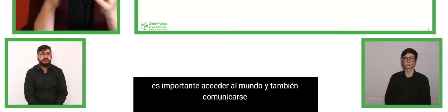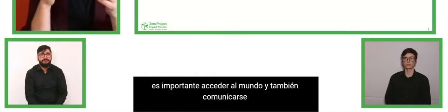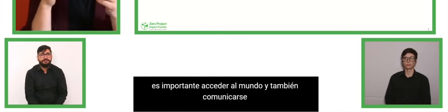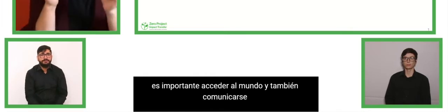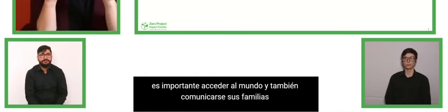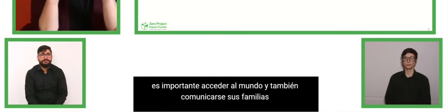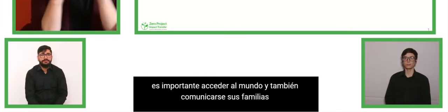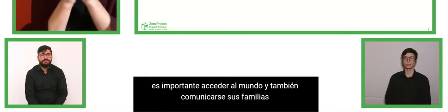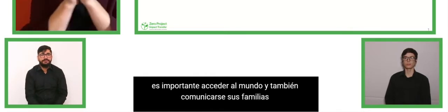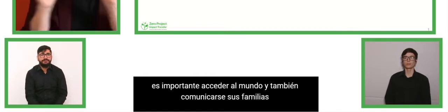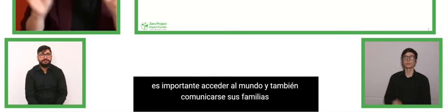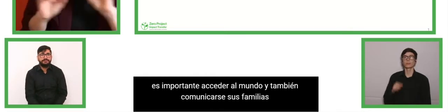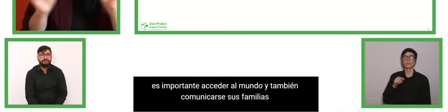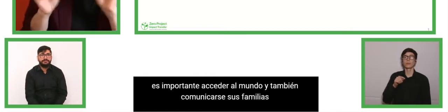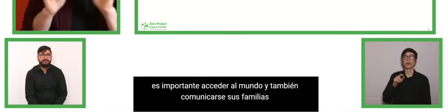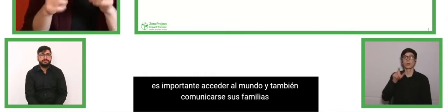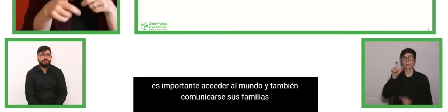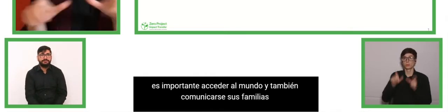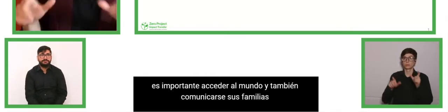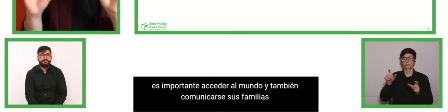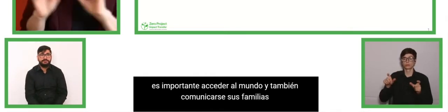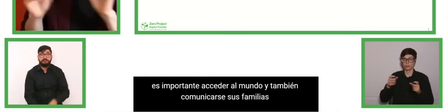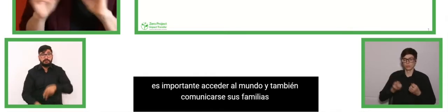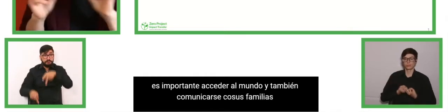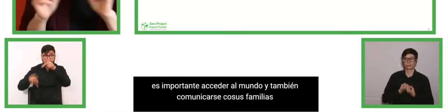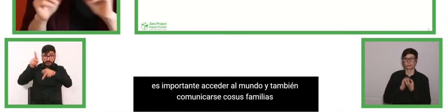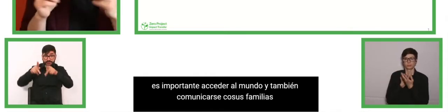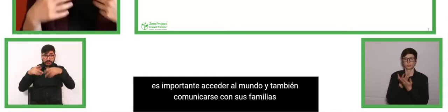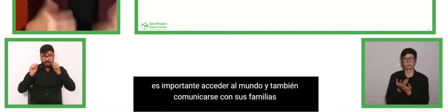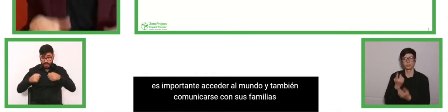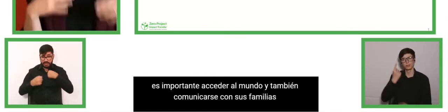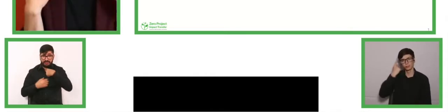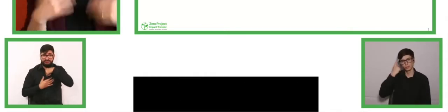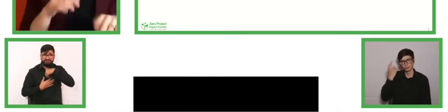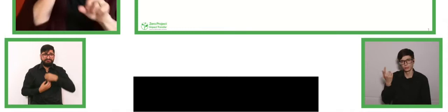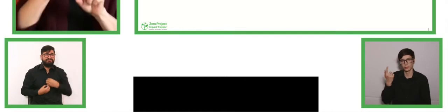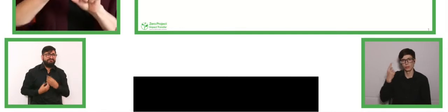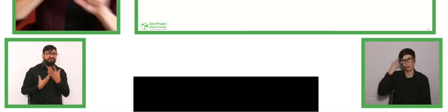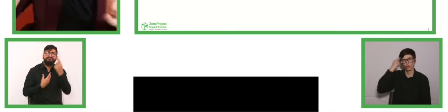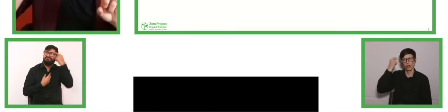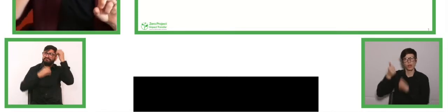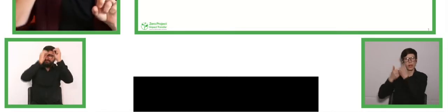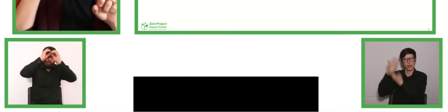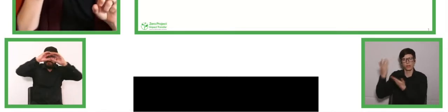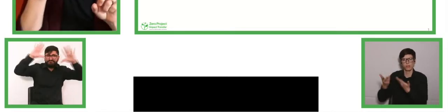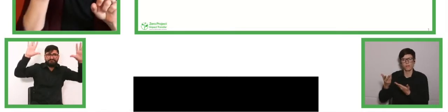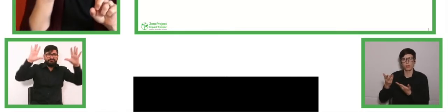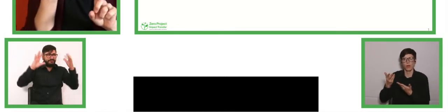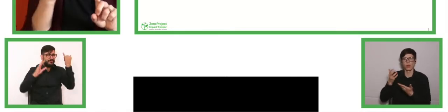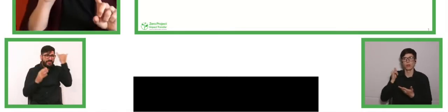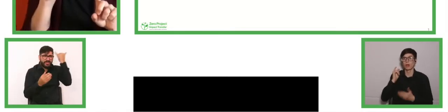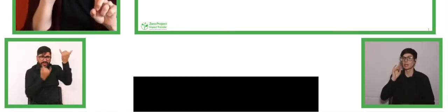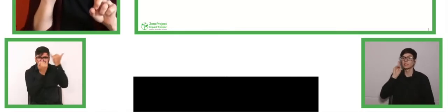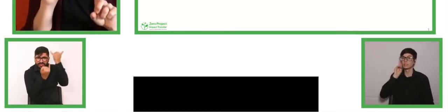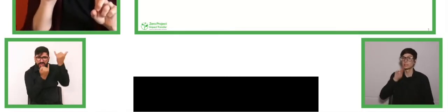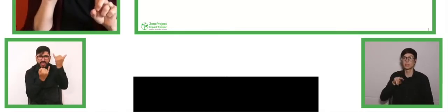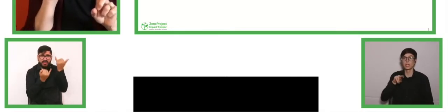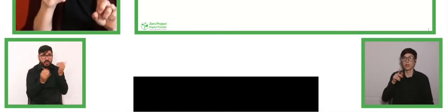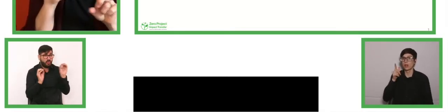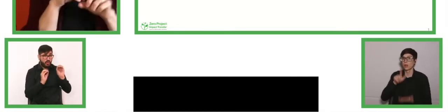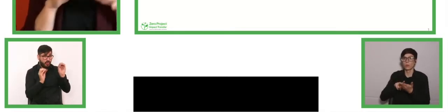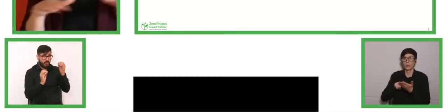People express their thoughts, creativity. Without language, people don't have access to